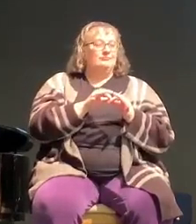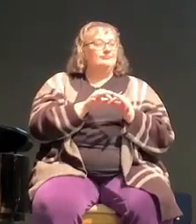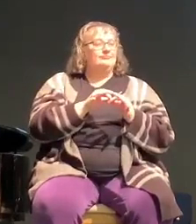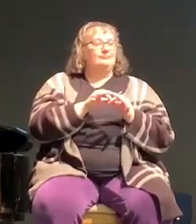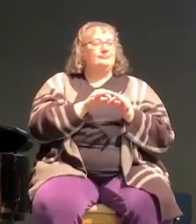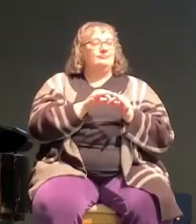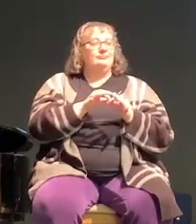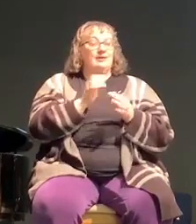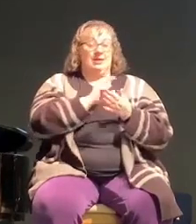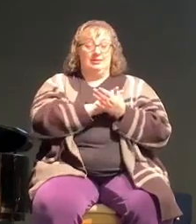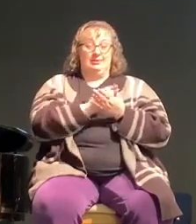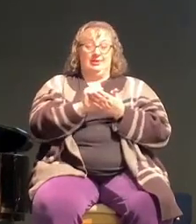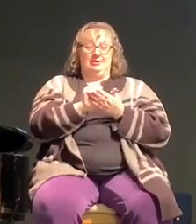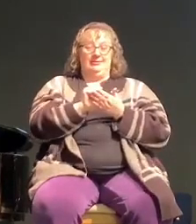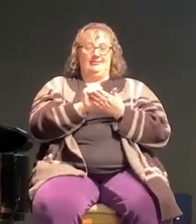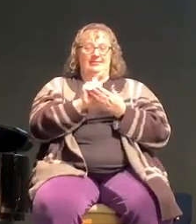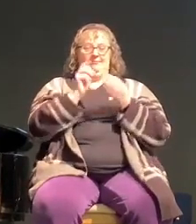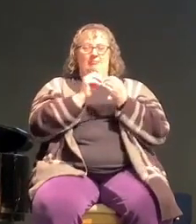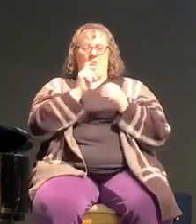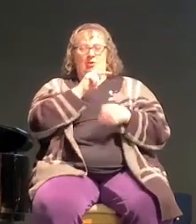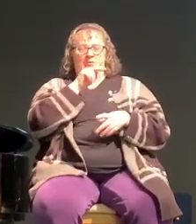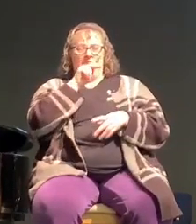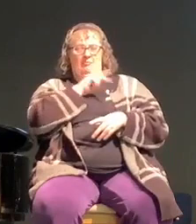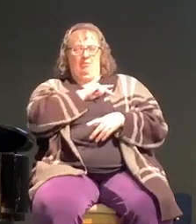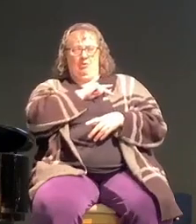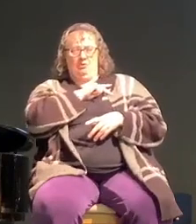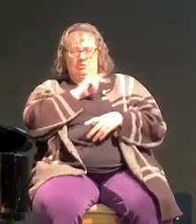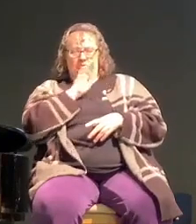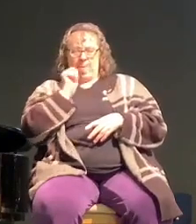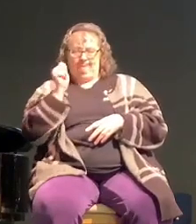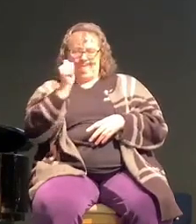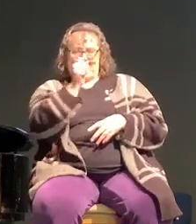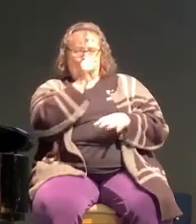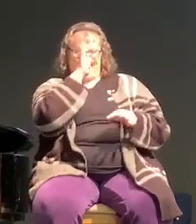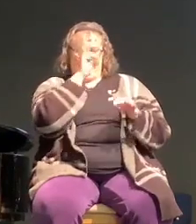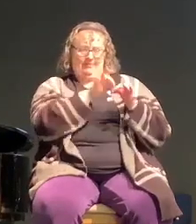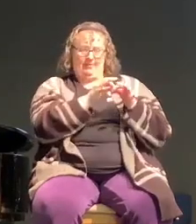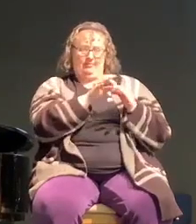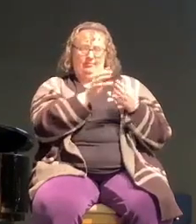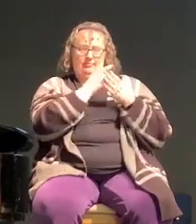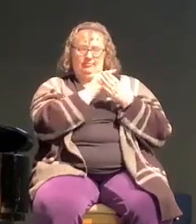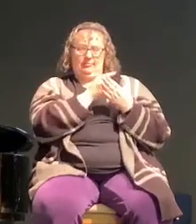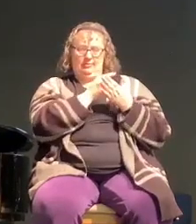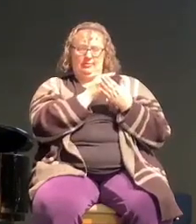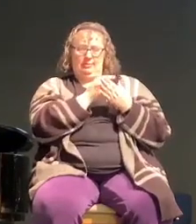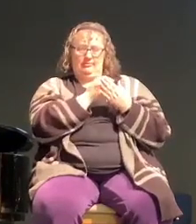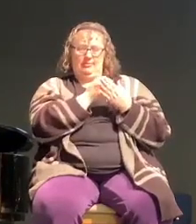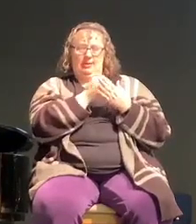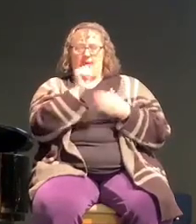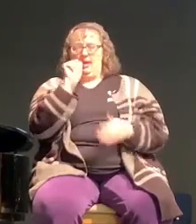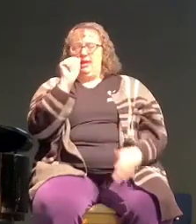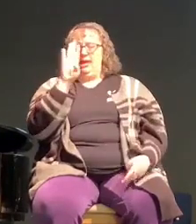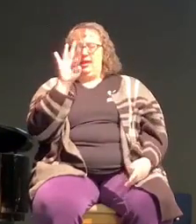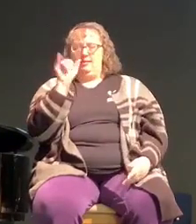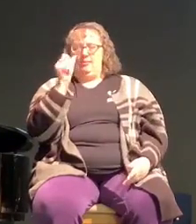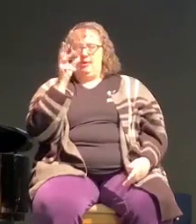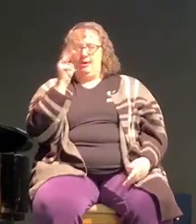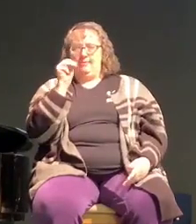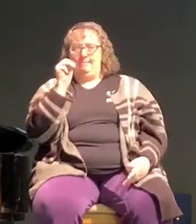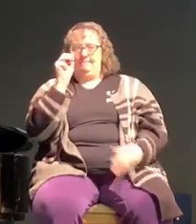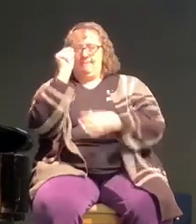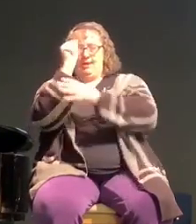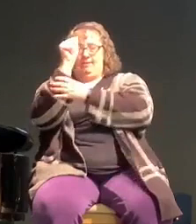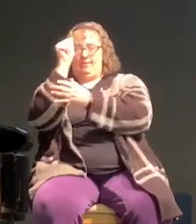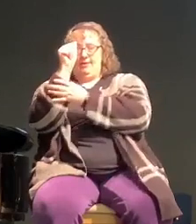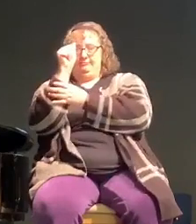this week, we're going to get a little more personal into your faith. Today, we're going to be talking about Abraham. We'll be reading out of